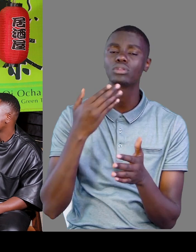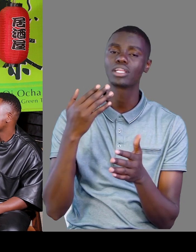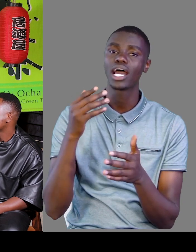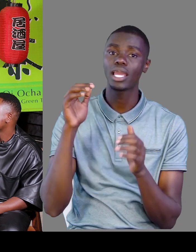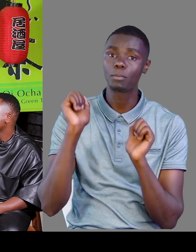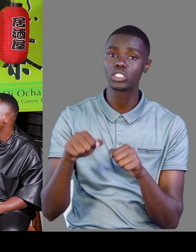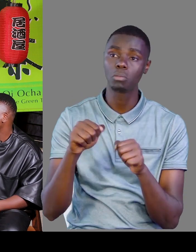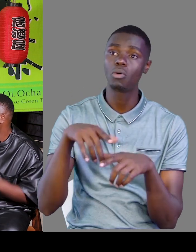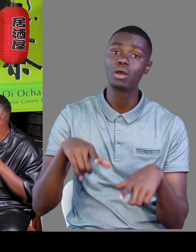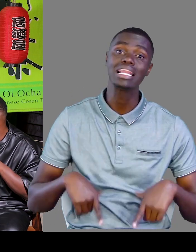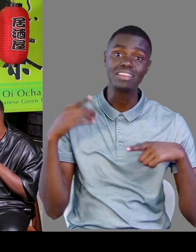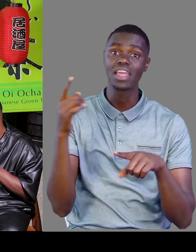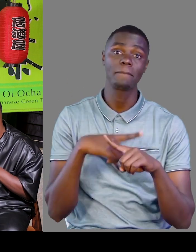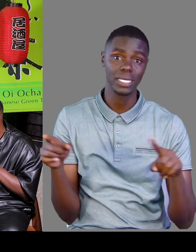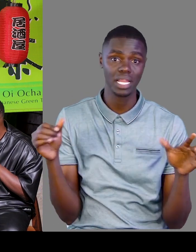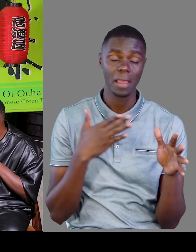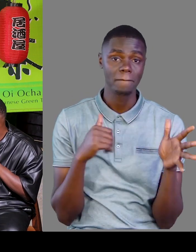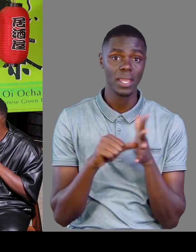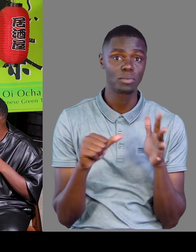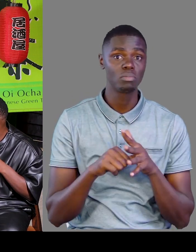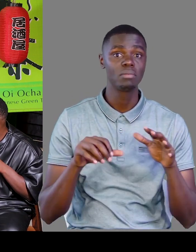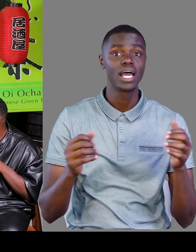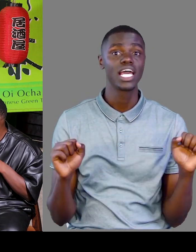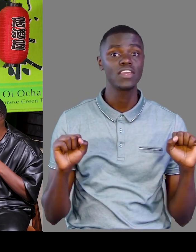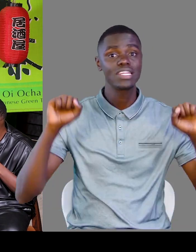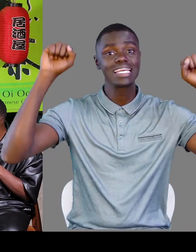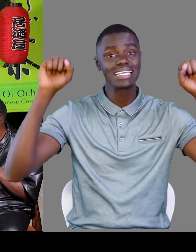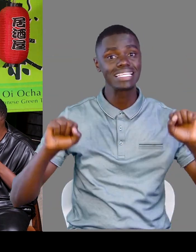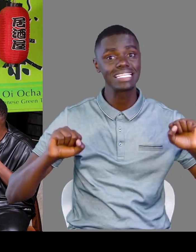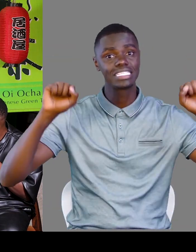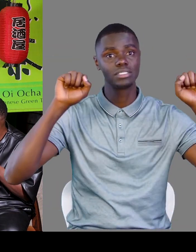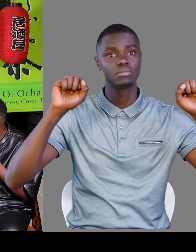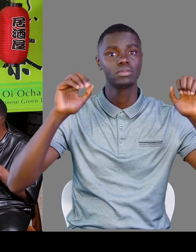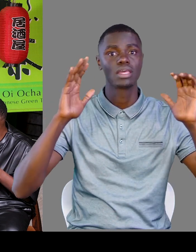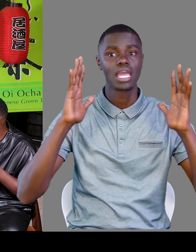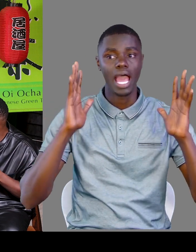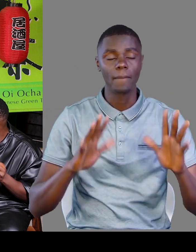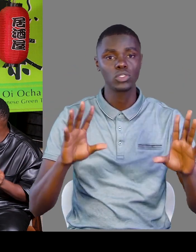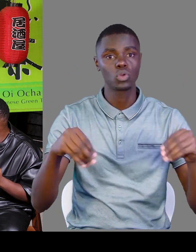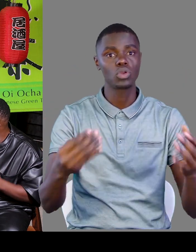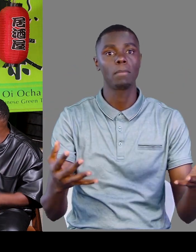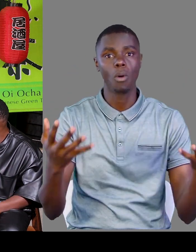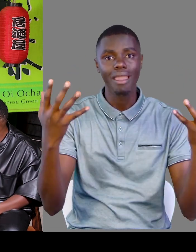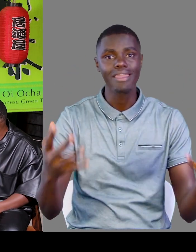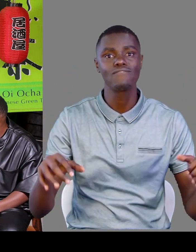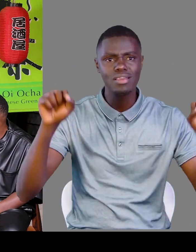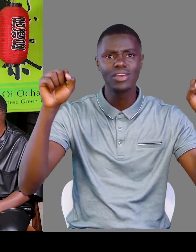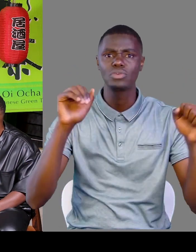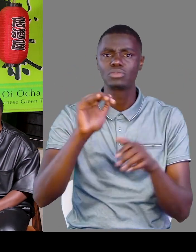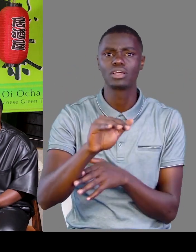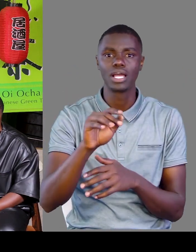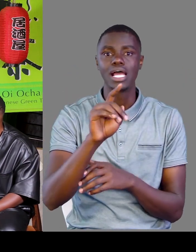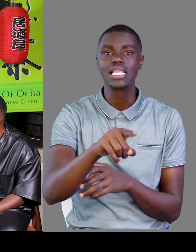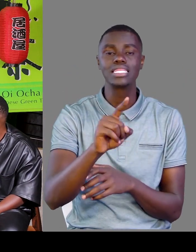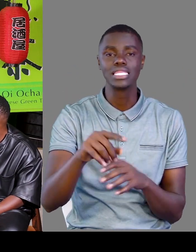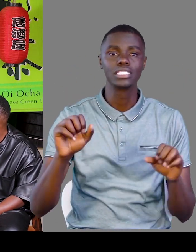huko. Lakini problem yangu ni hata kwa gym, mkienda mtu patiwa chuma nzito unaambiwa piga hiyo chuma. Unauliza kwa nini, unaambiwa